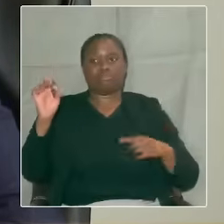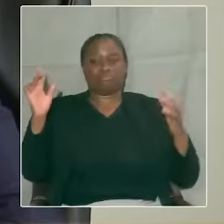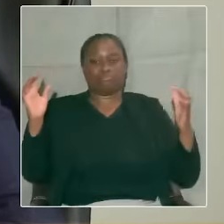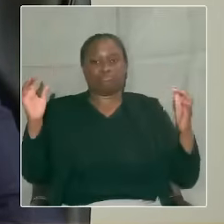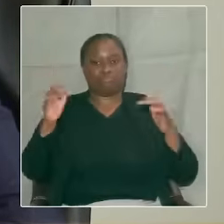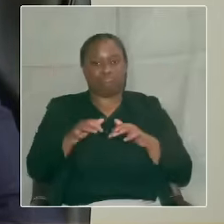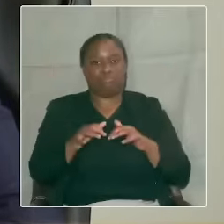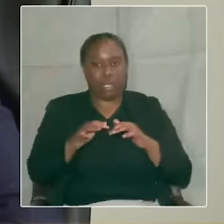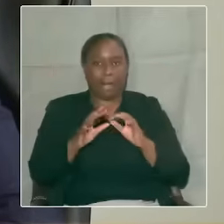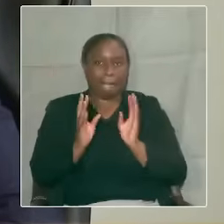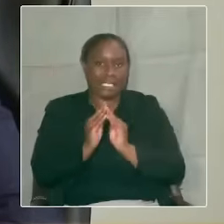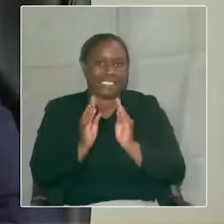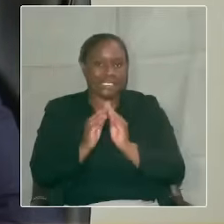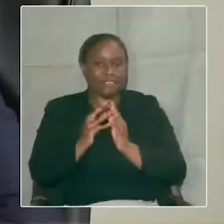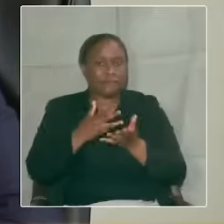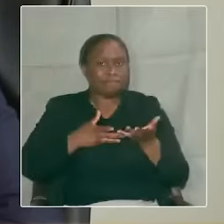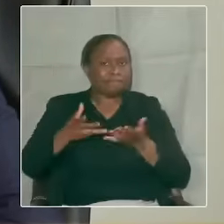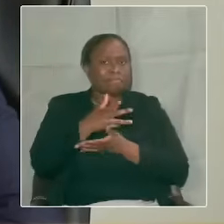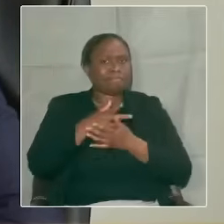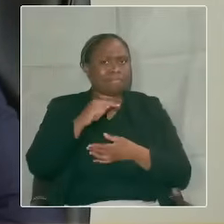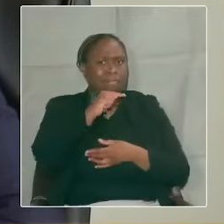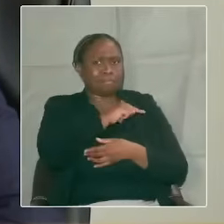plan. You would recall that